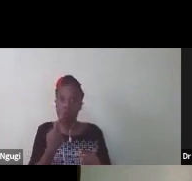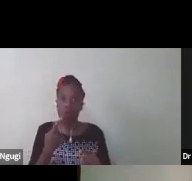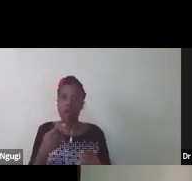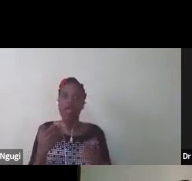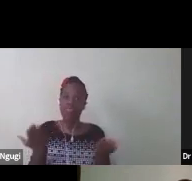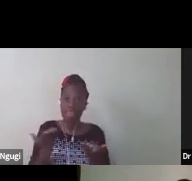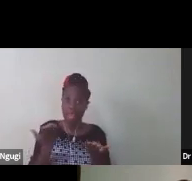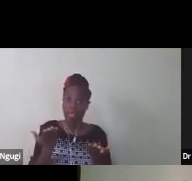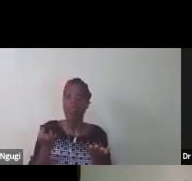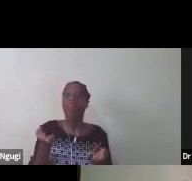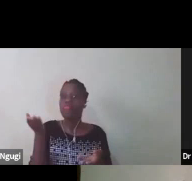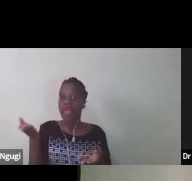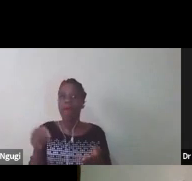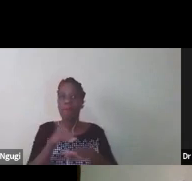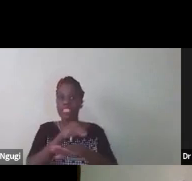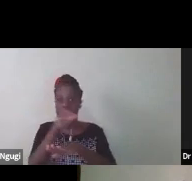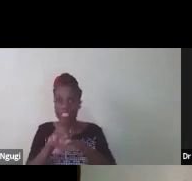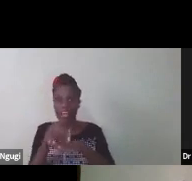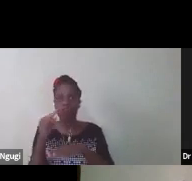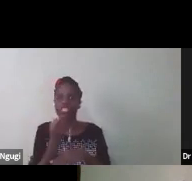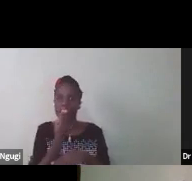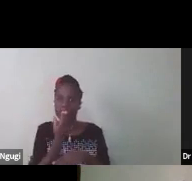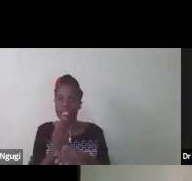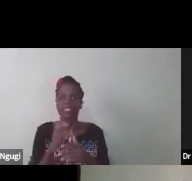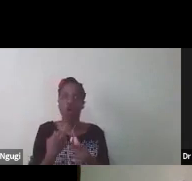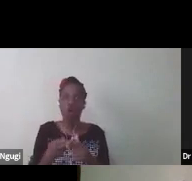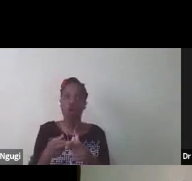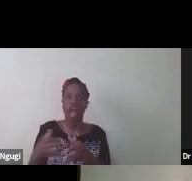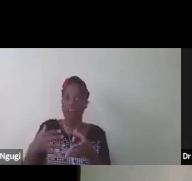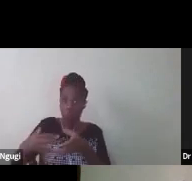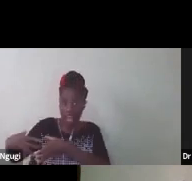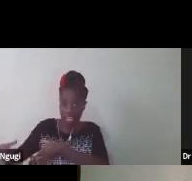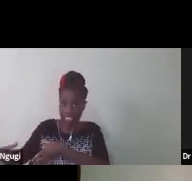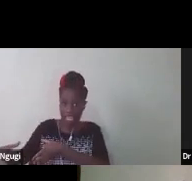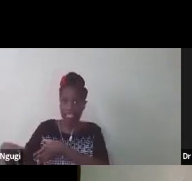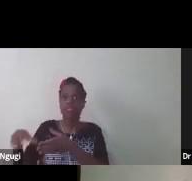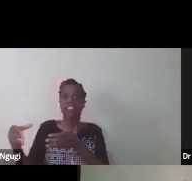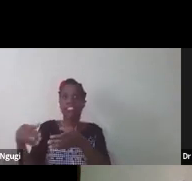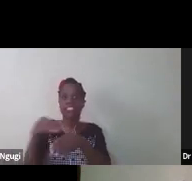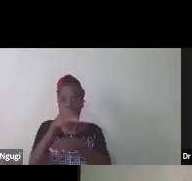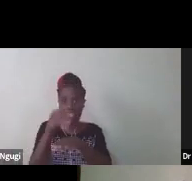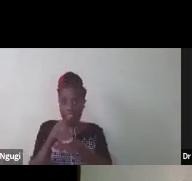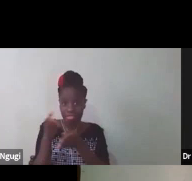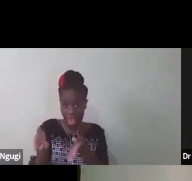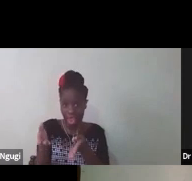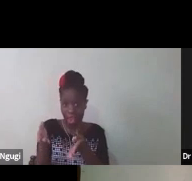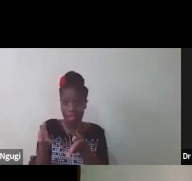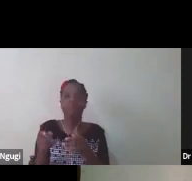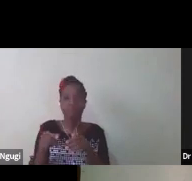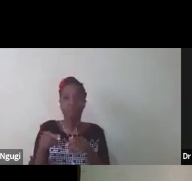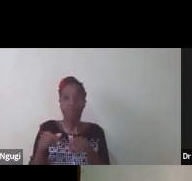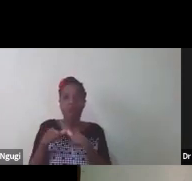areas or who may also be in a quarantine or wherever they are, as they maintain, you know, the aspect of